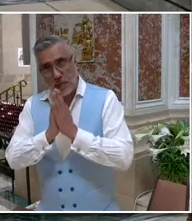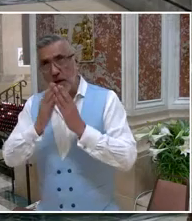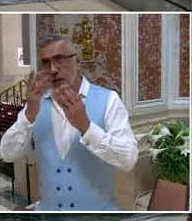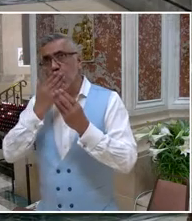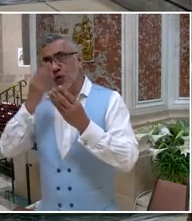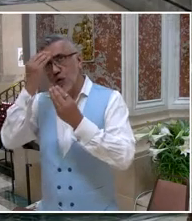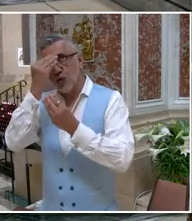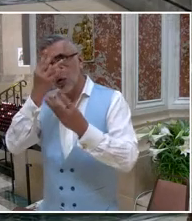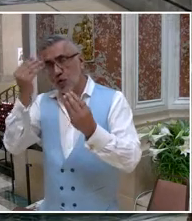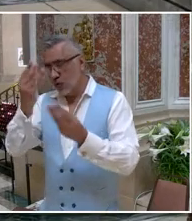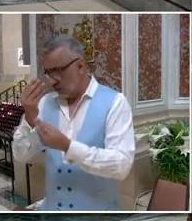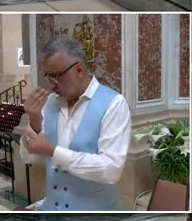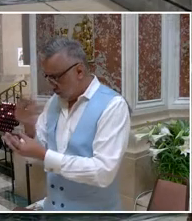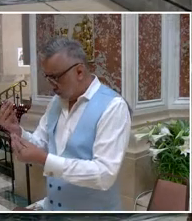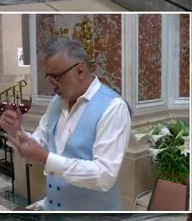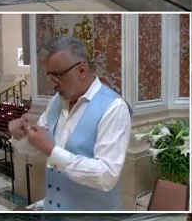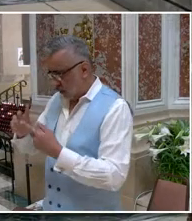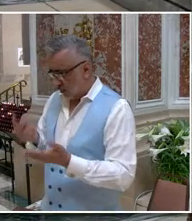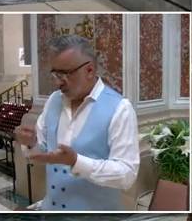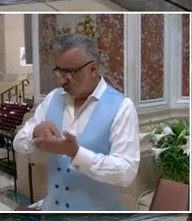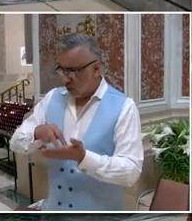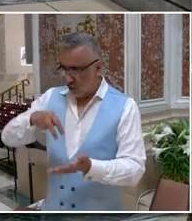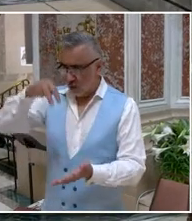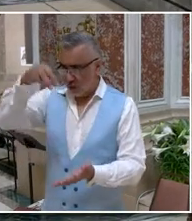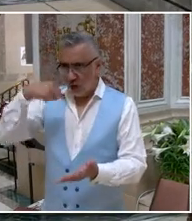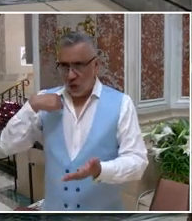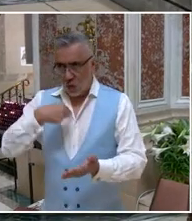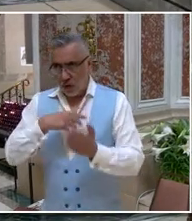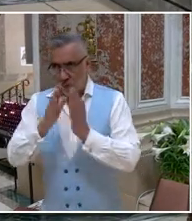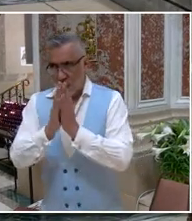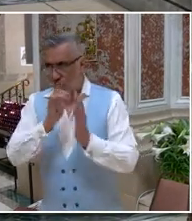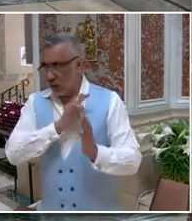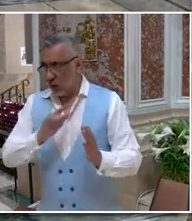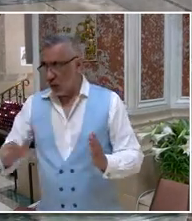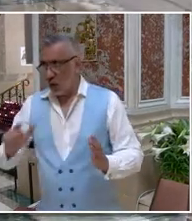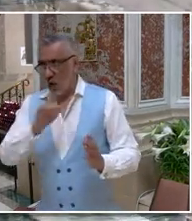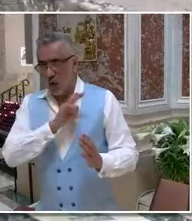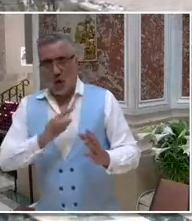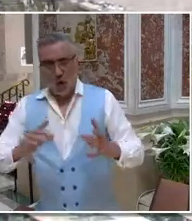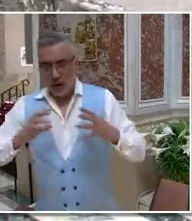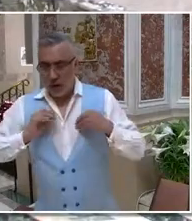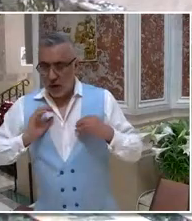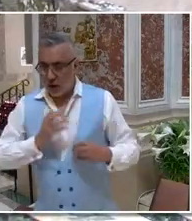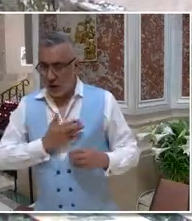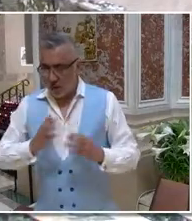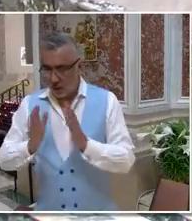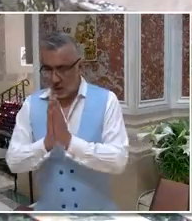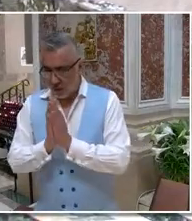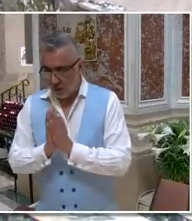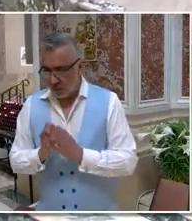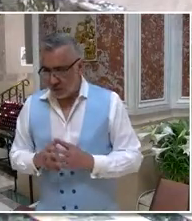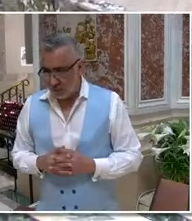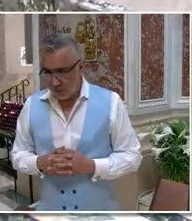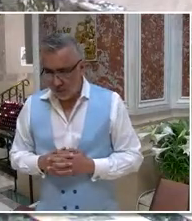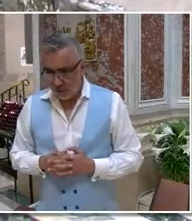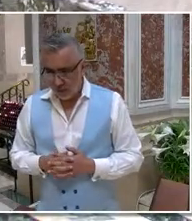of the resurrection. We pray to the Lord. Lord, hear our prayer.